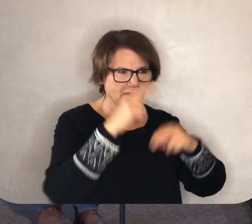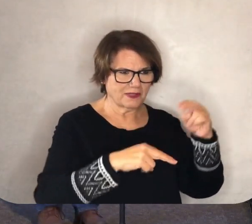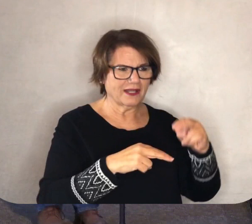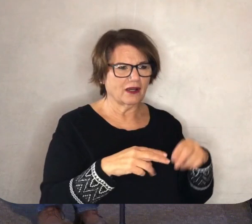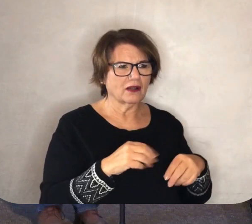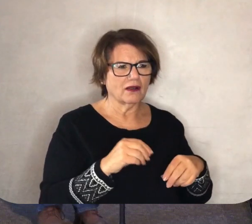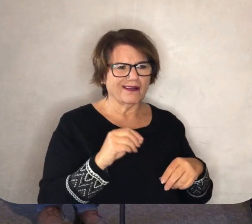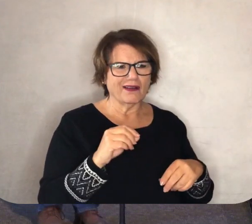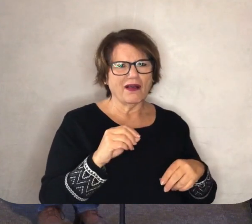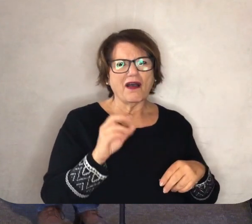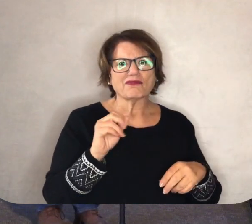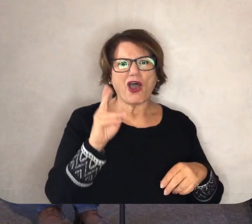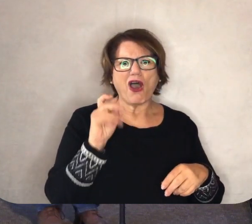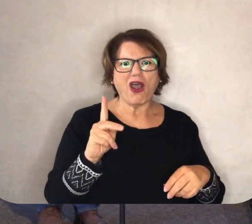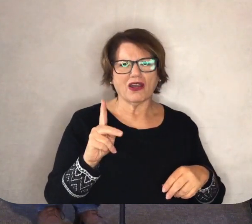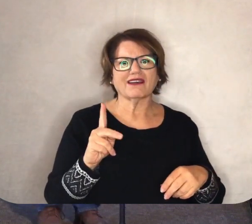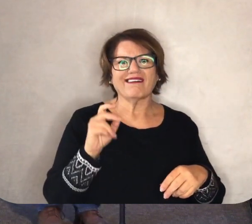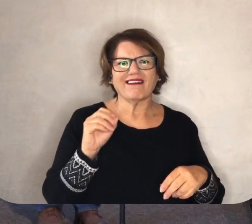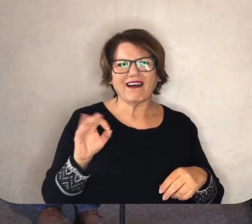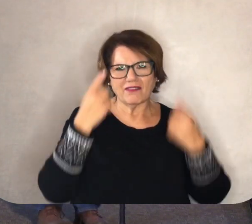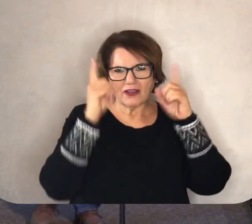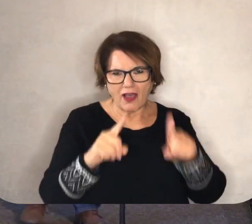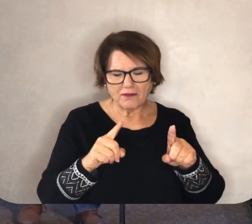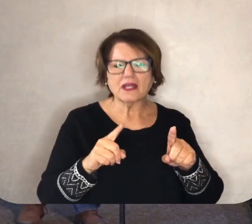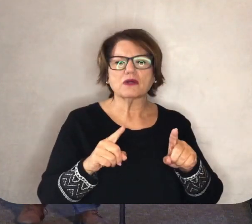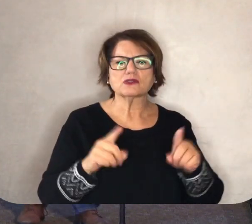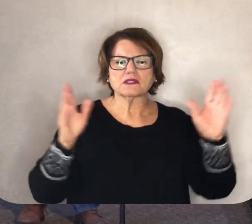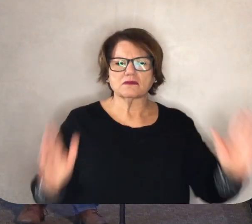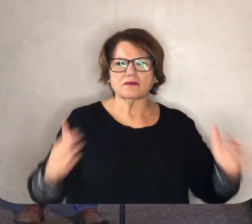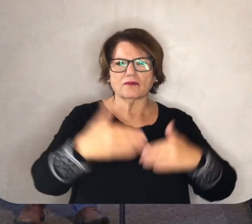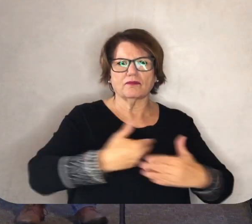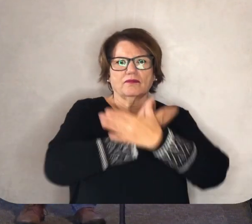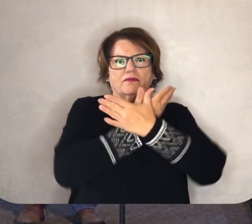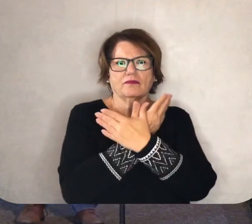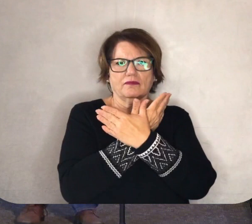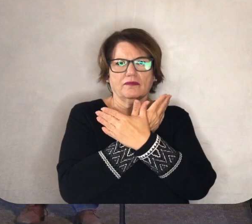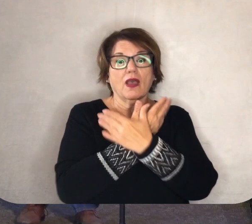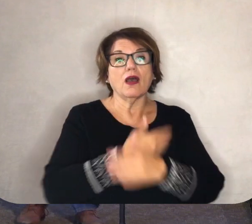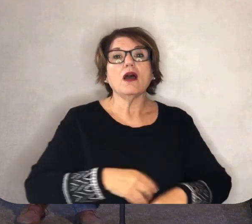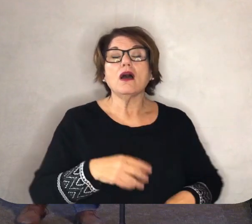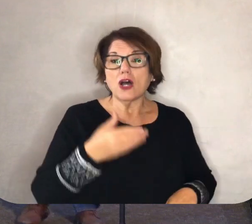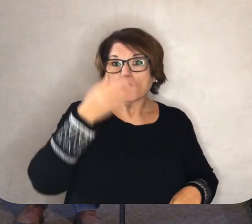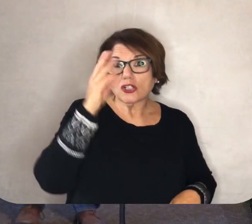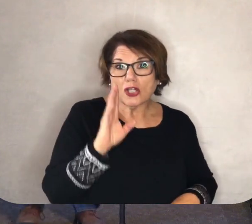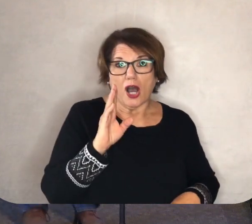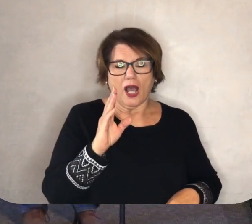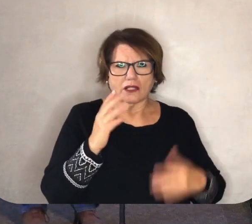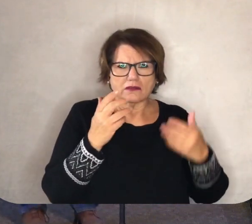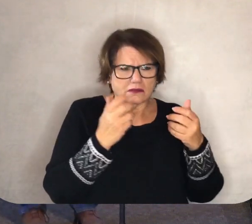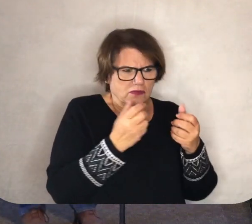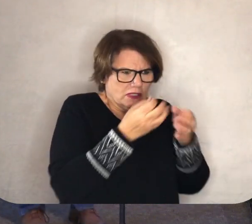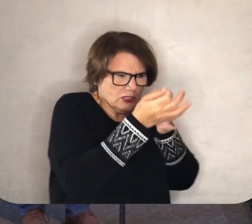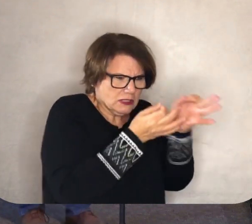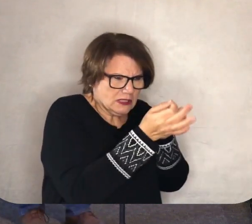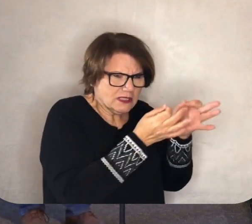Covenant, which was to hold the tablets of the law. God goes into considerable detail with